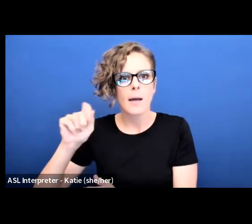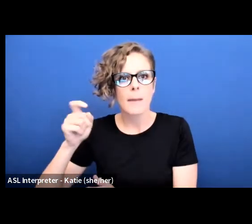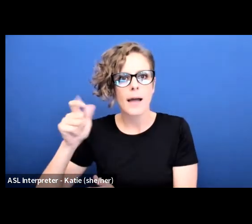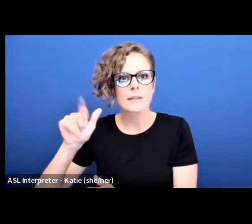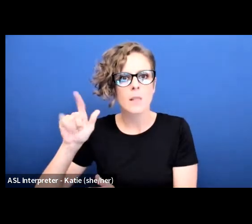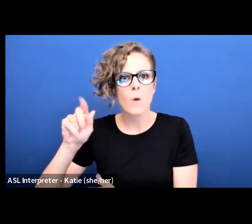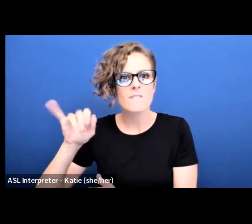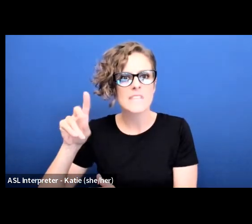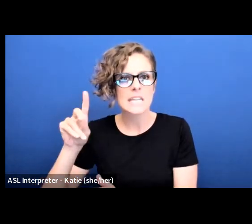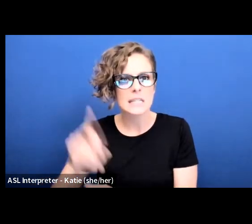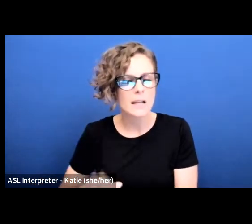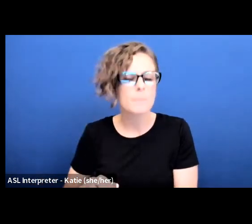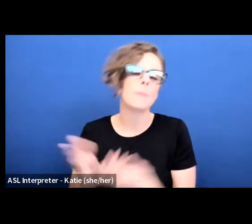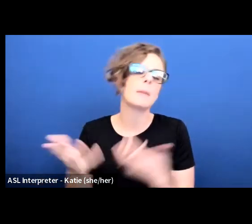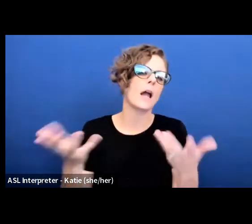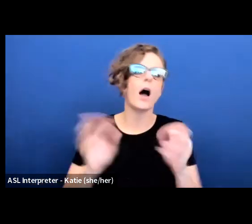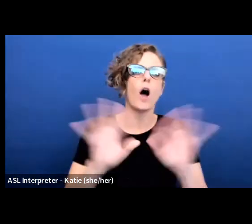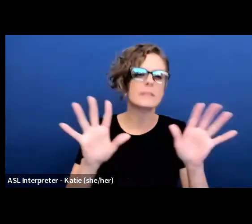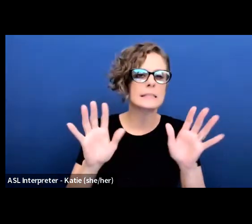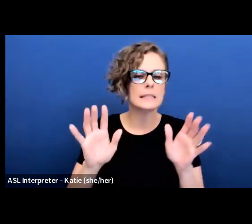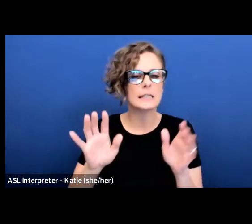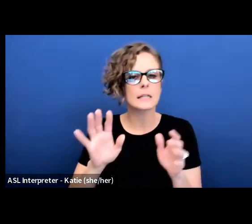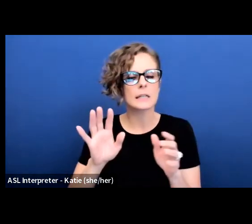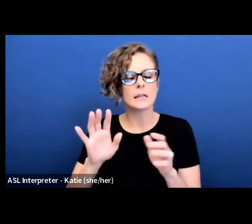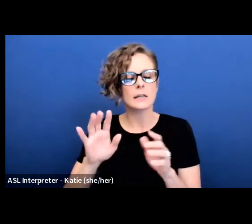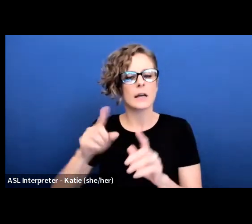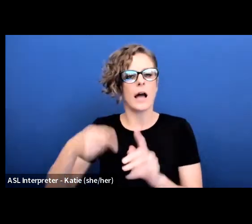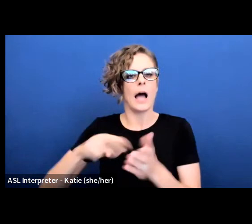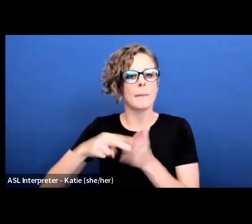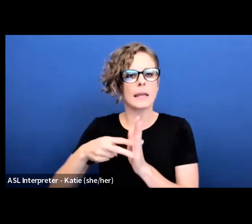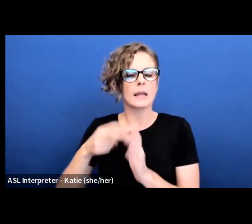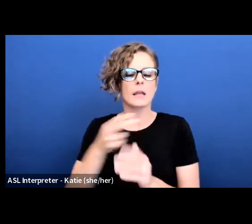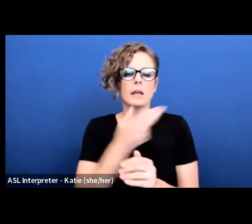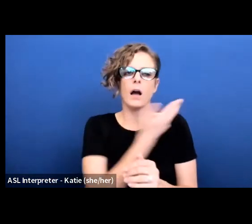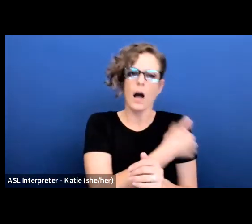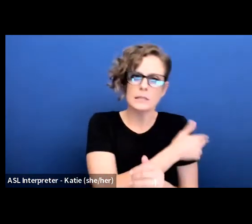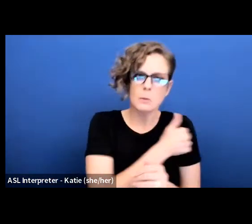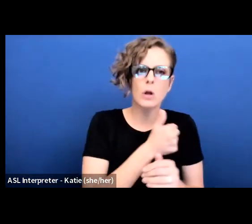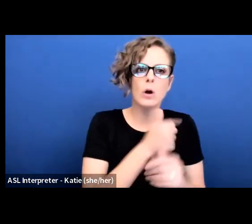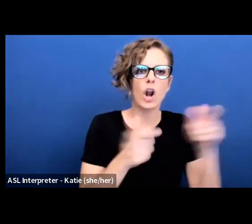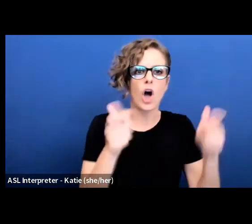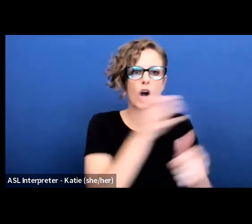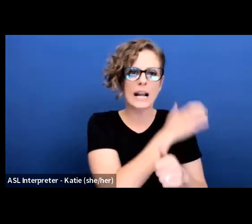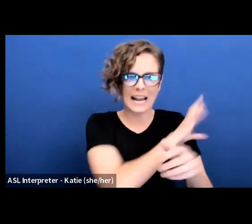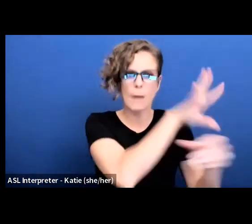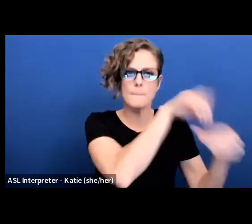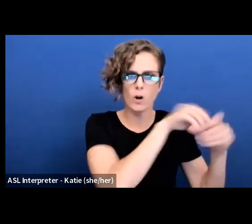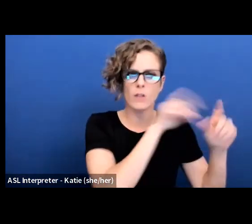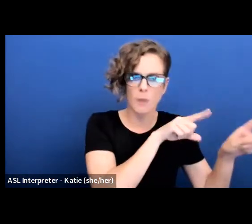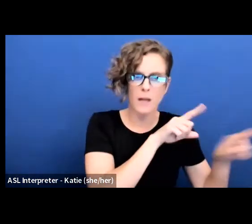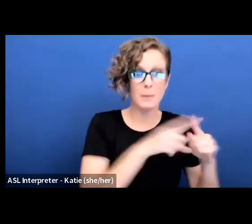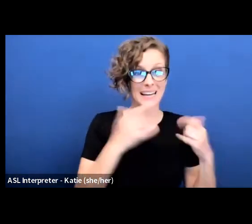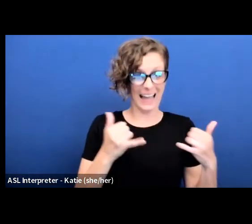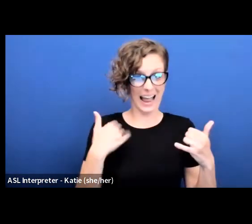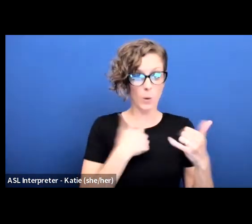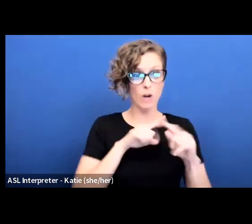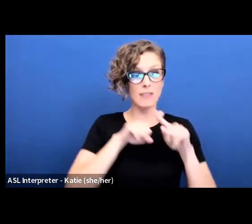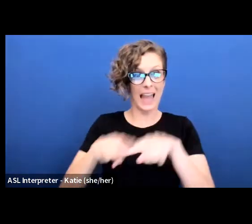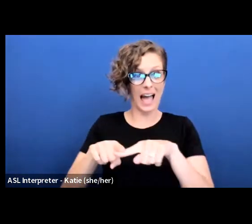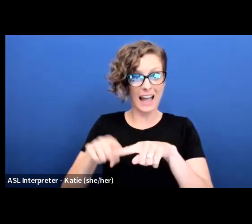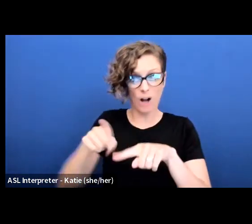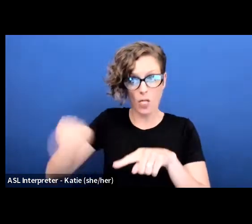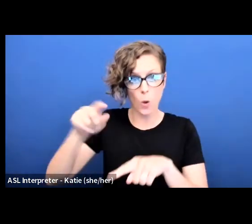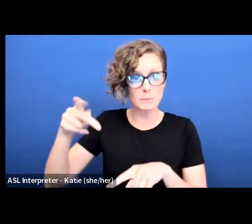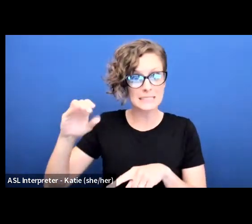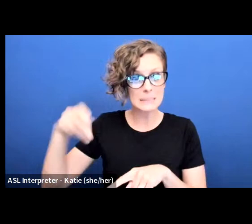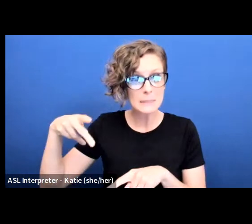our hospitals, who obviously are larger clinics who've been part of the response, but those that we're now going to be relying on, I think, more and more as these